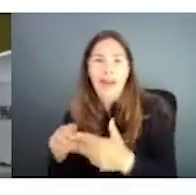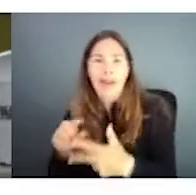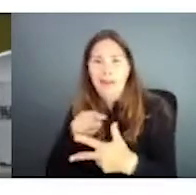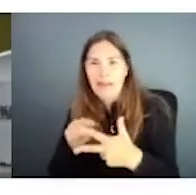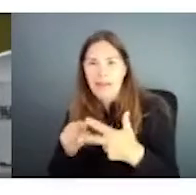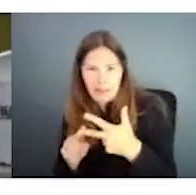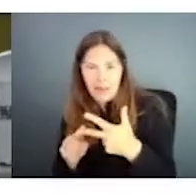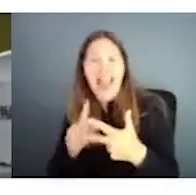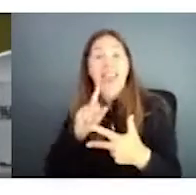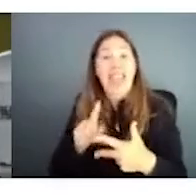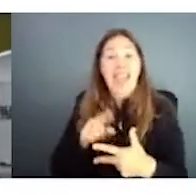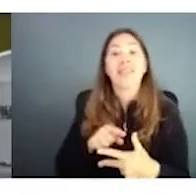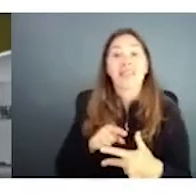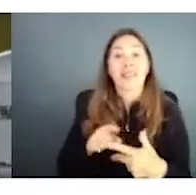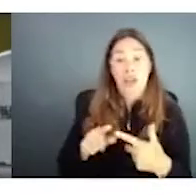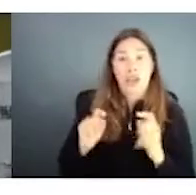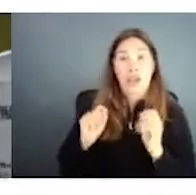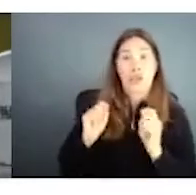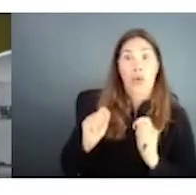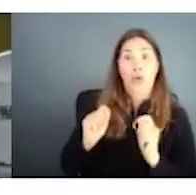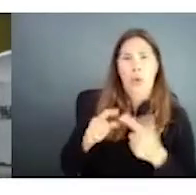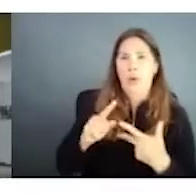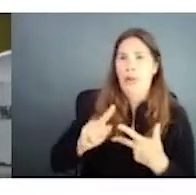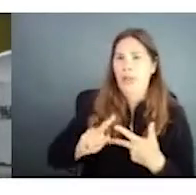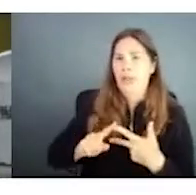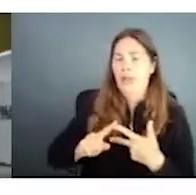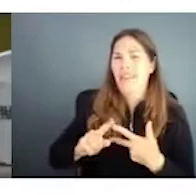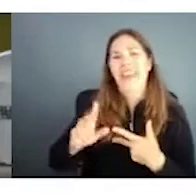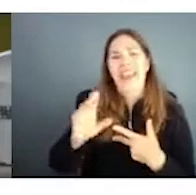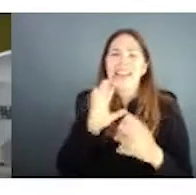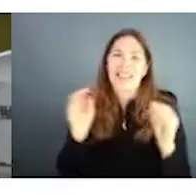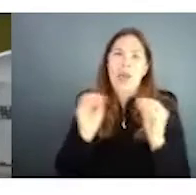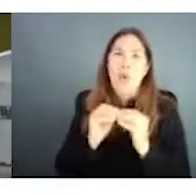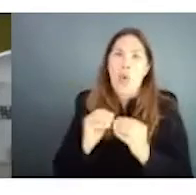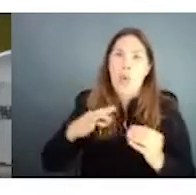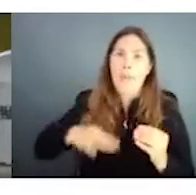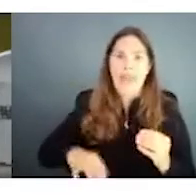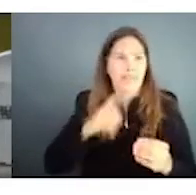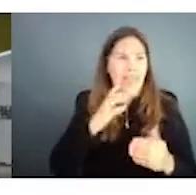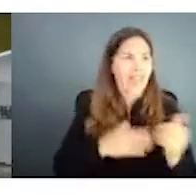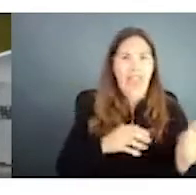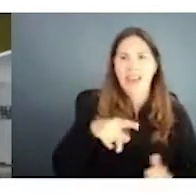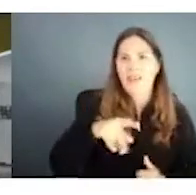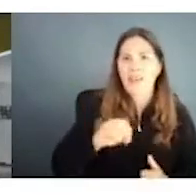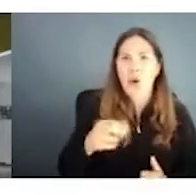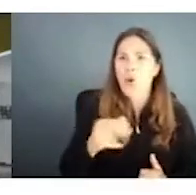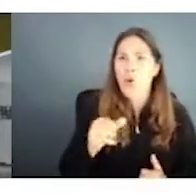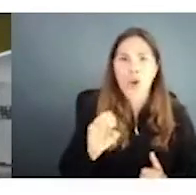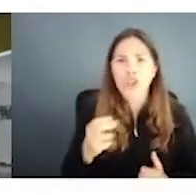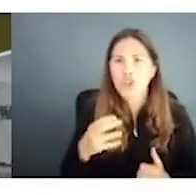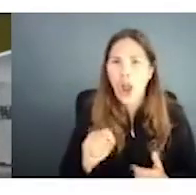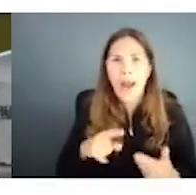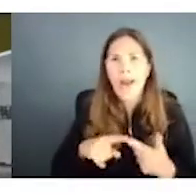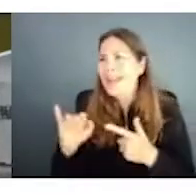the tutorial section, more so to me than Photoshop, Illustrator, InDesign, or these others, is so